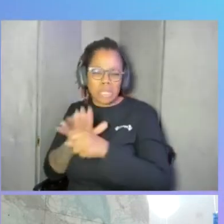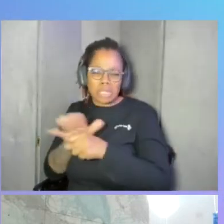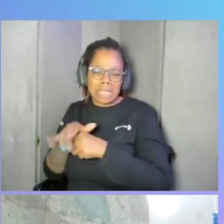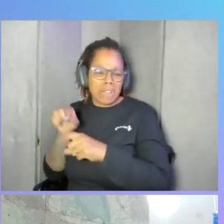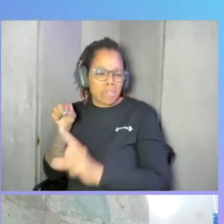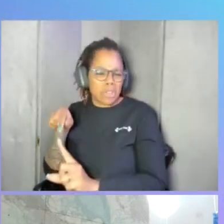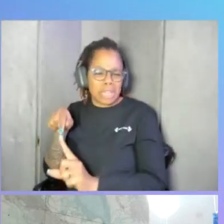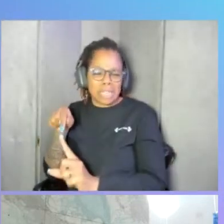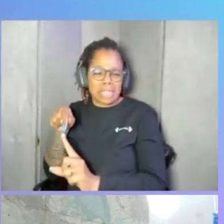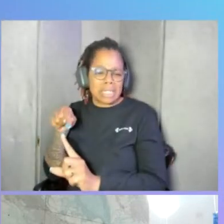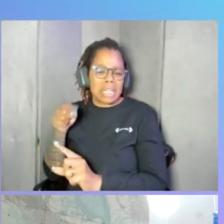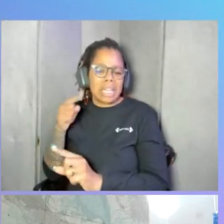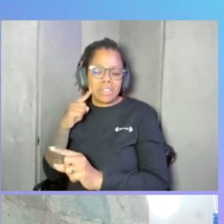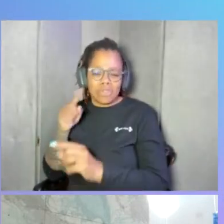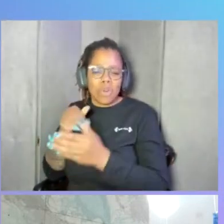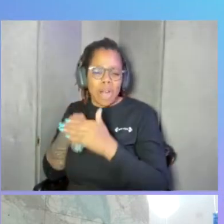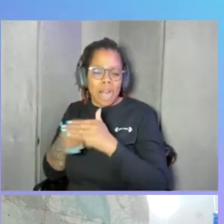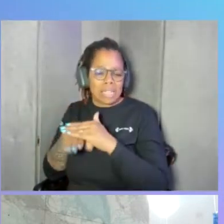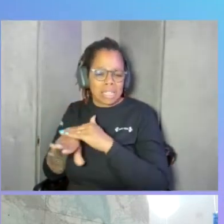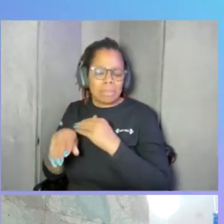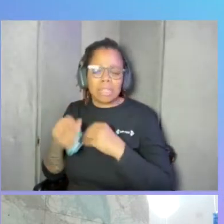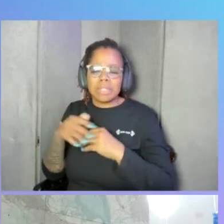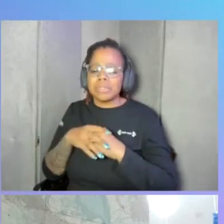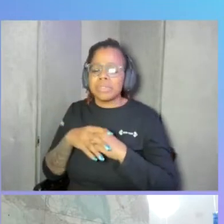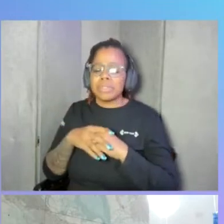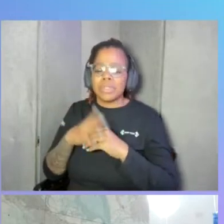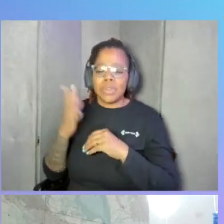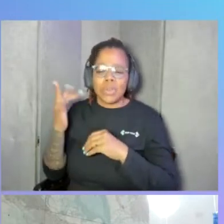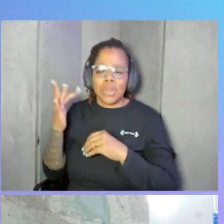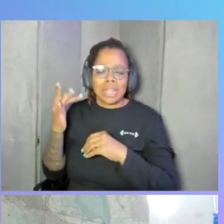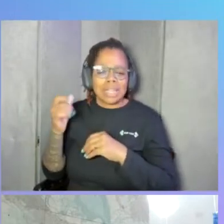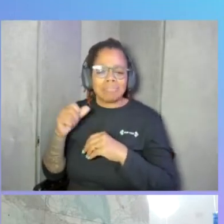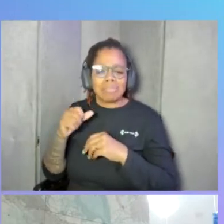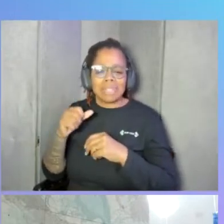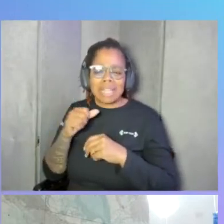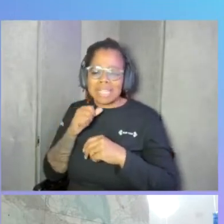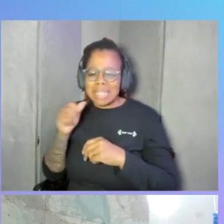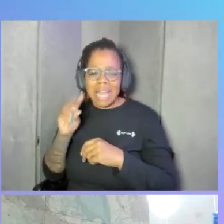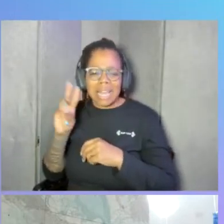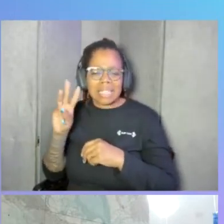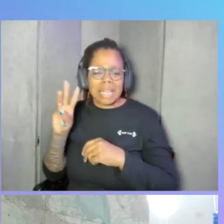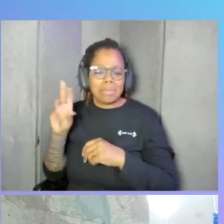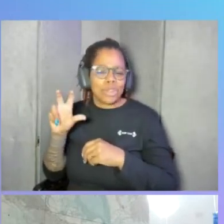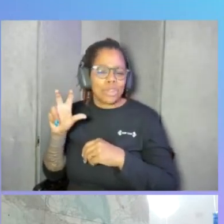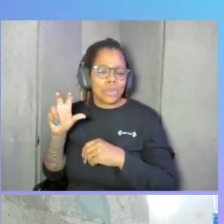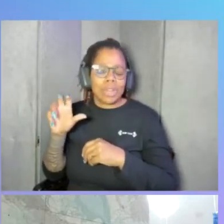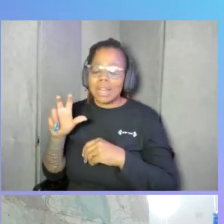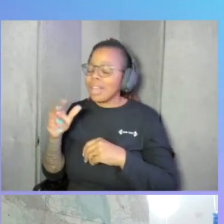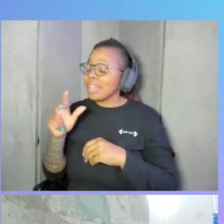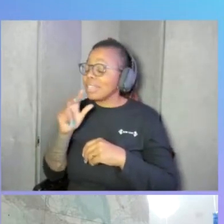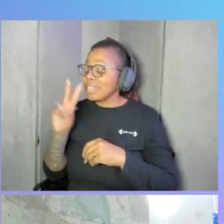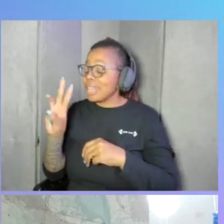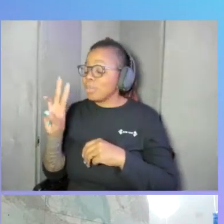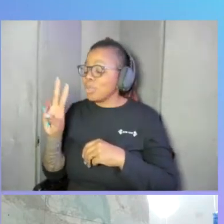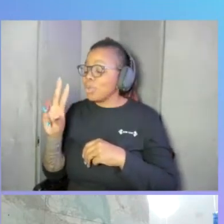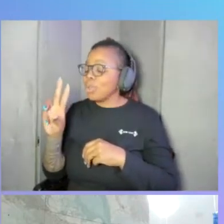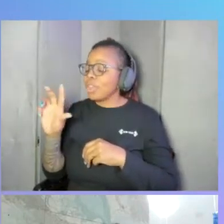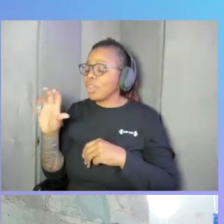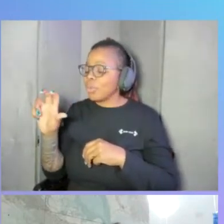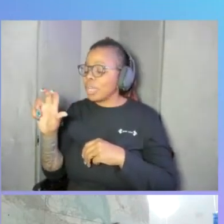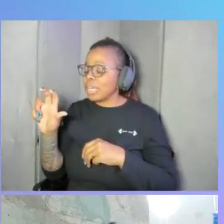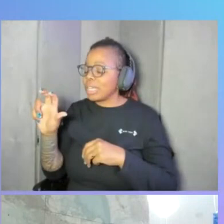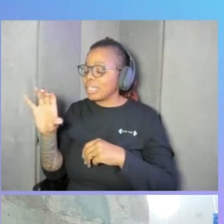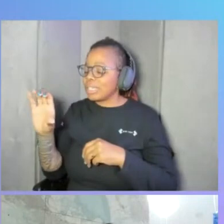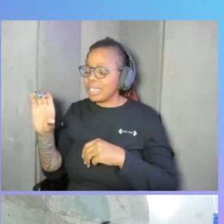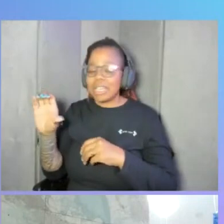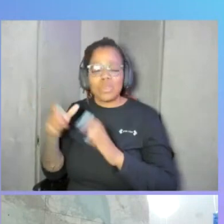in the field of accessibility because it's not a W3C requirement yet. But